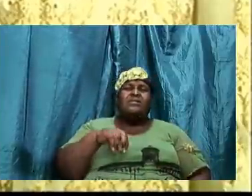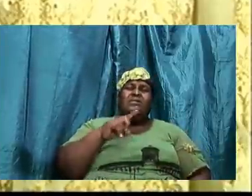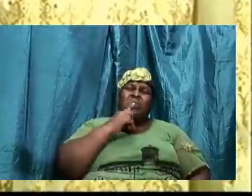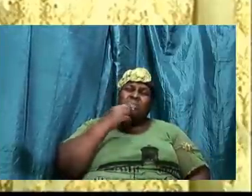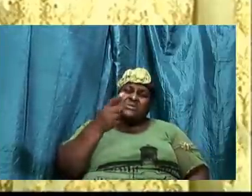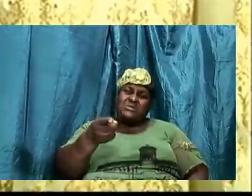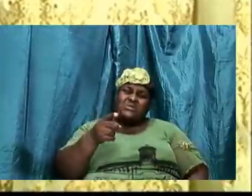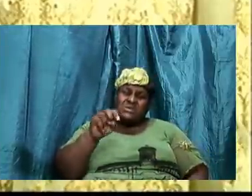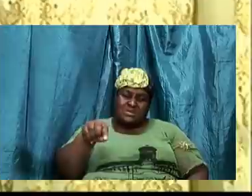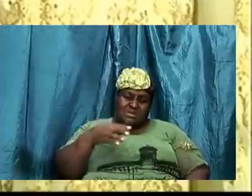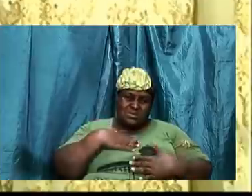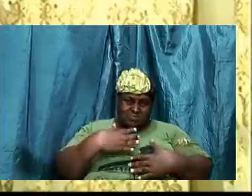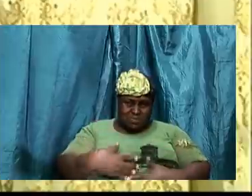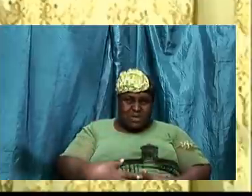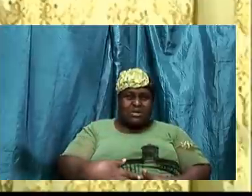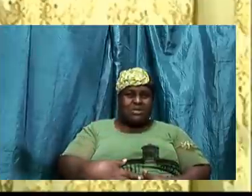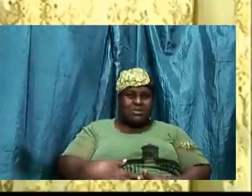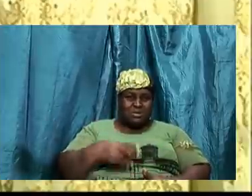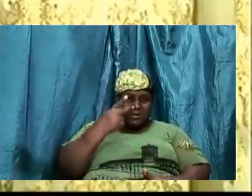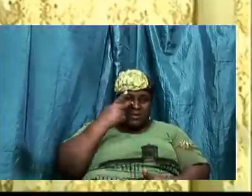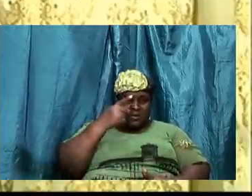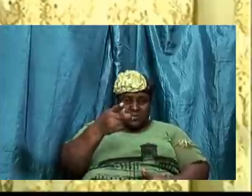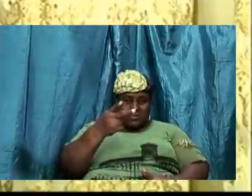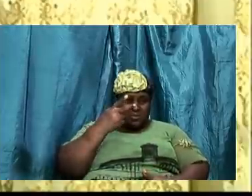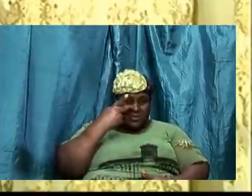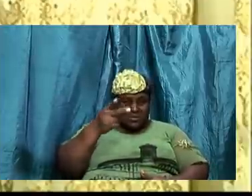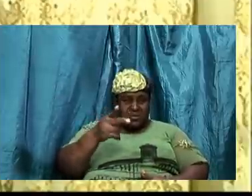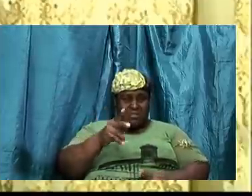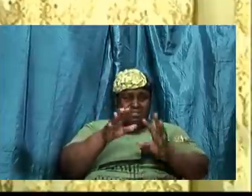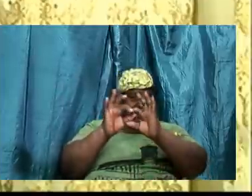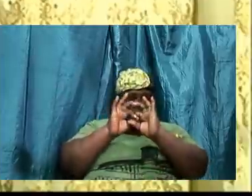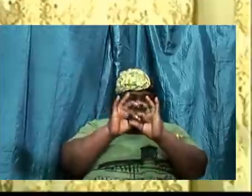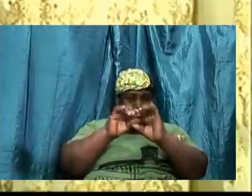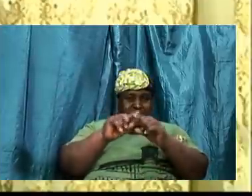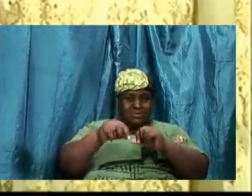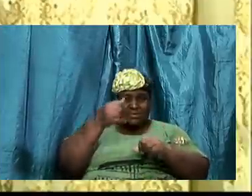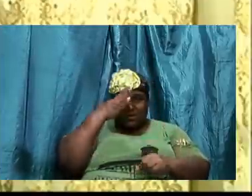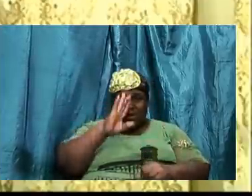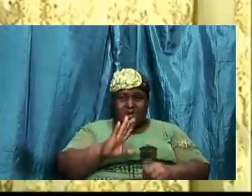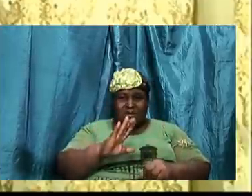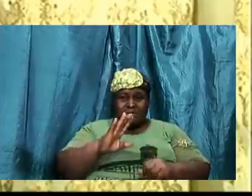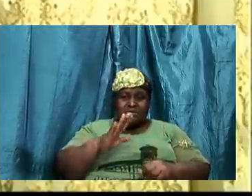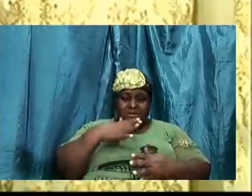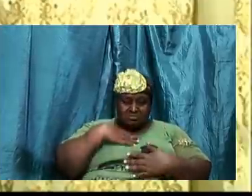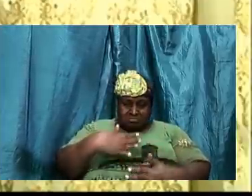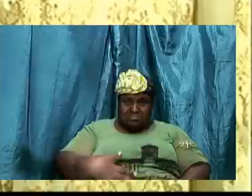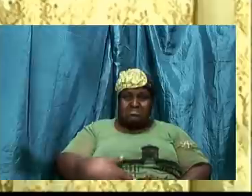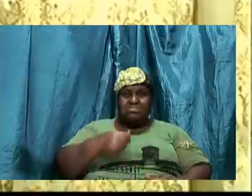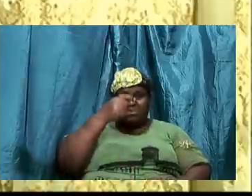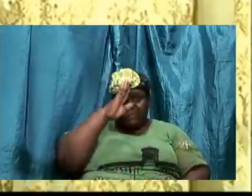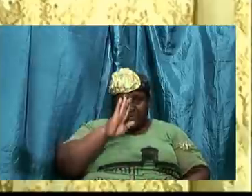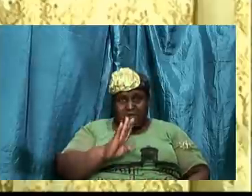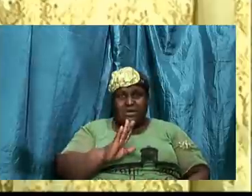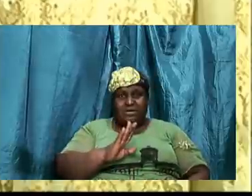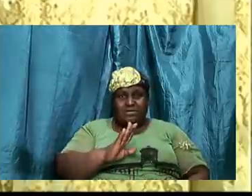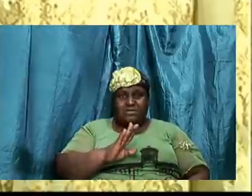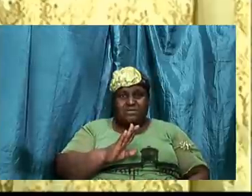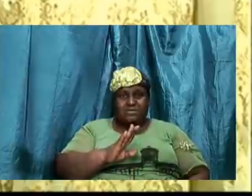looking at, right, this body belongs to God. It is the temple of God. The Bible